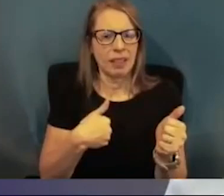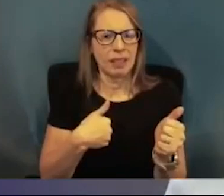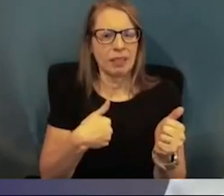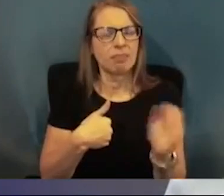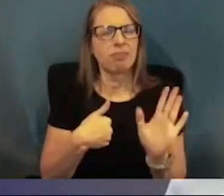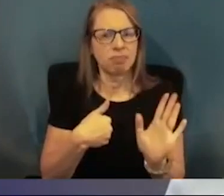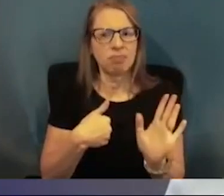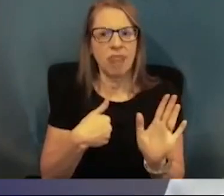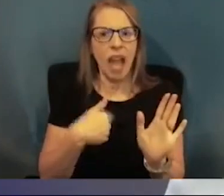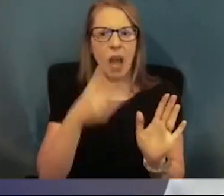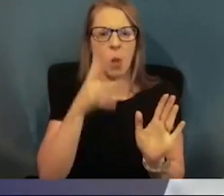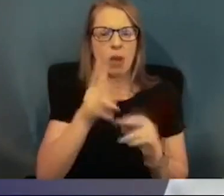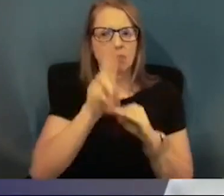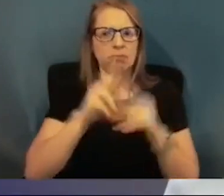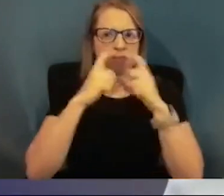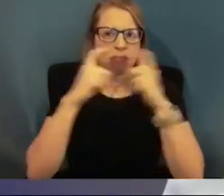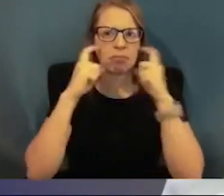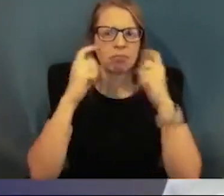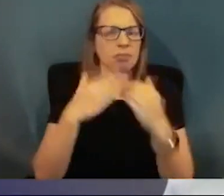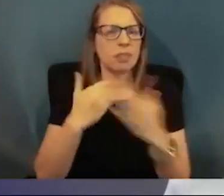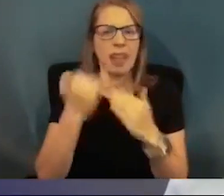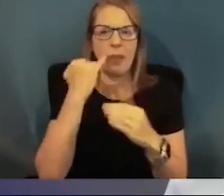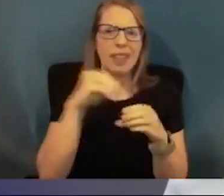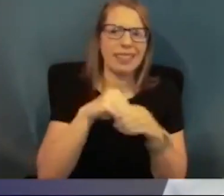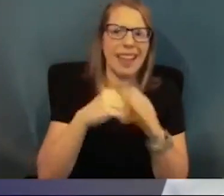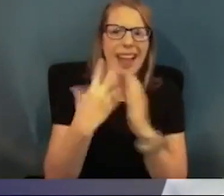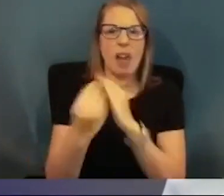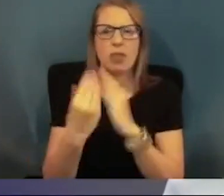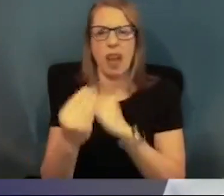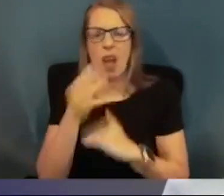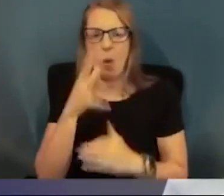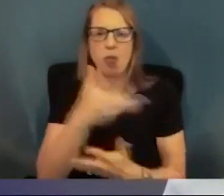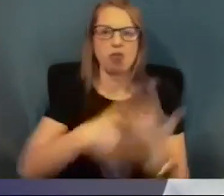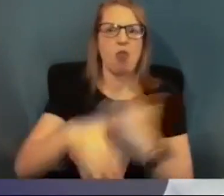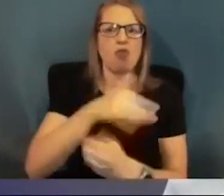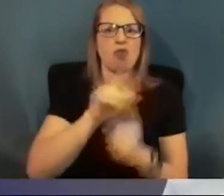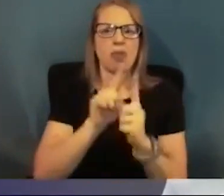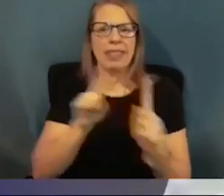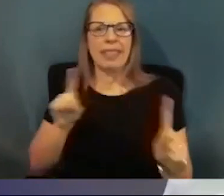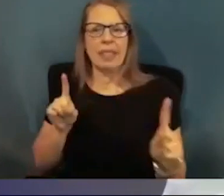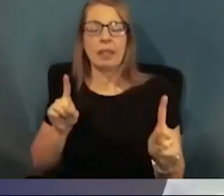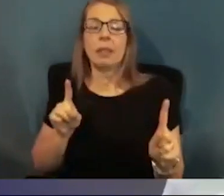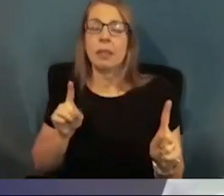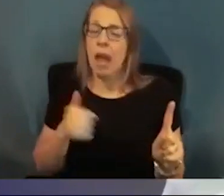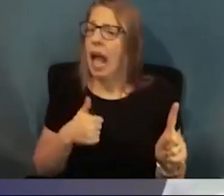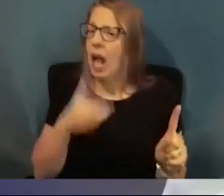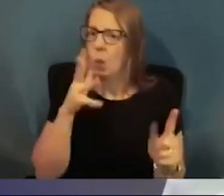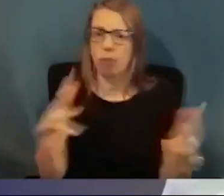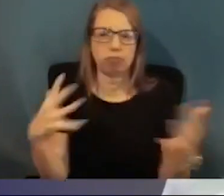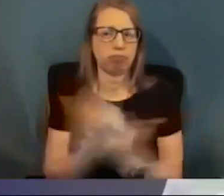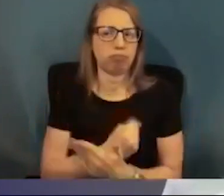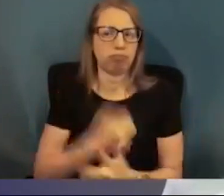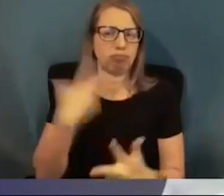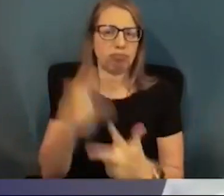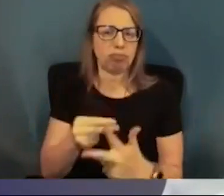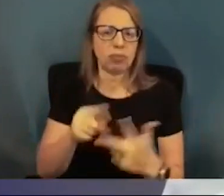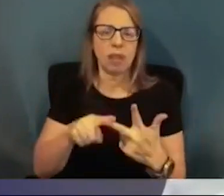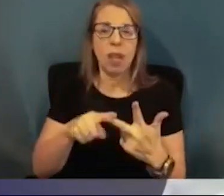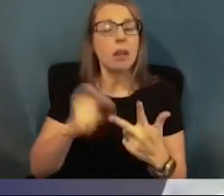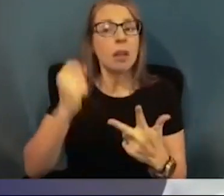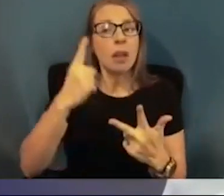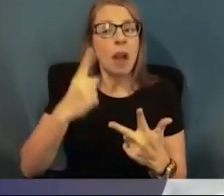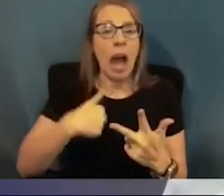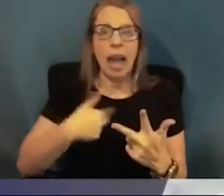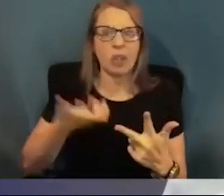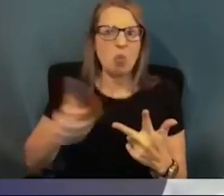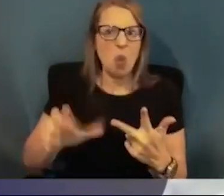that mask, even indoors. I'm going to social distance, and by golly, I'm going to get the vaccine, even though I really don't like